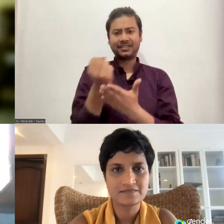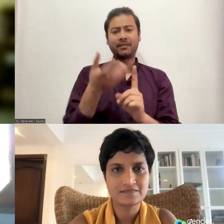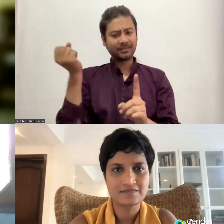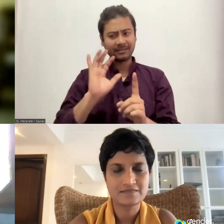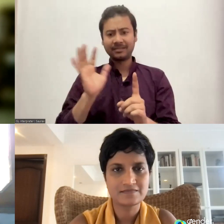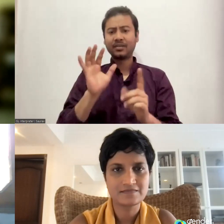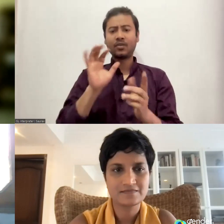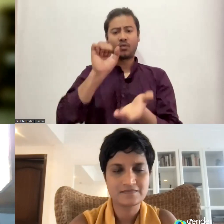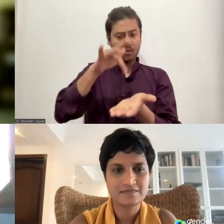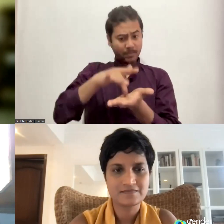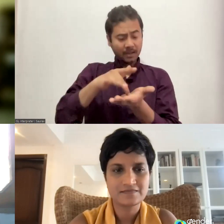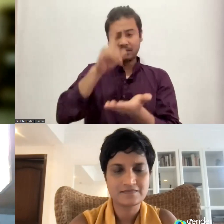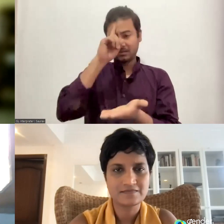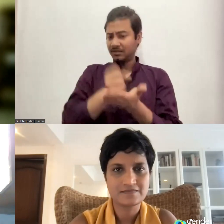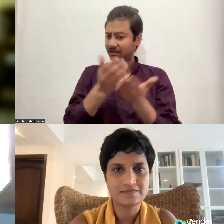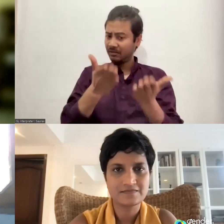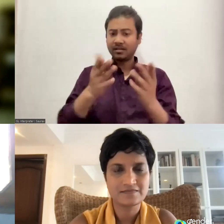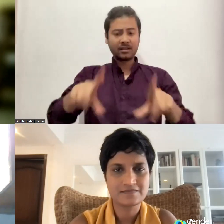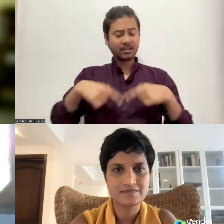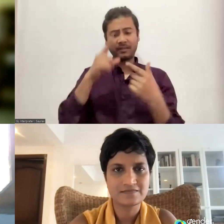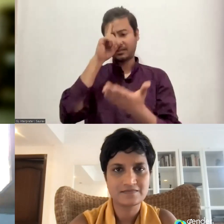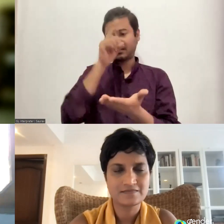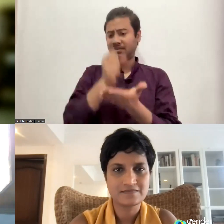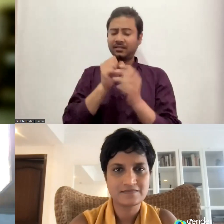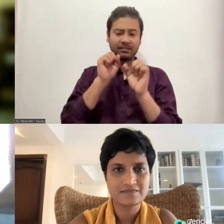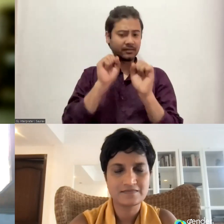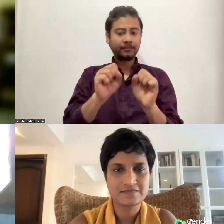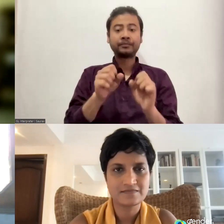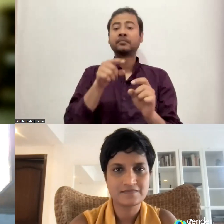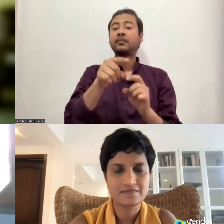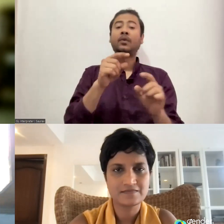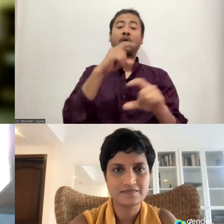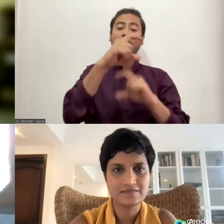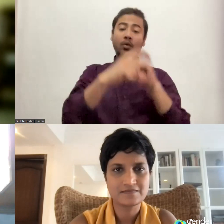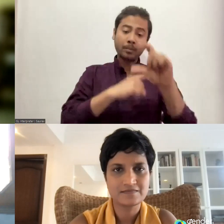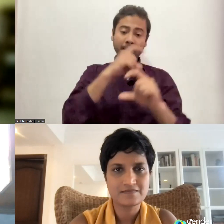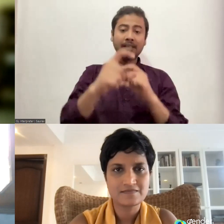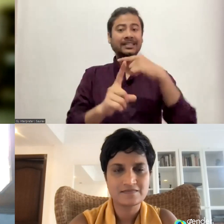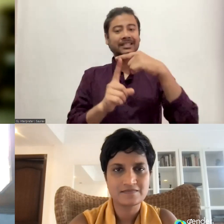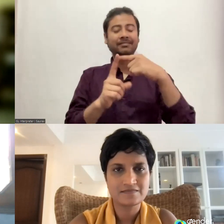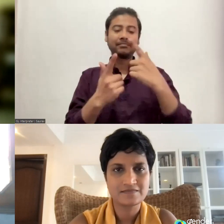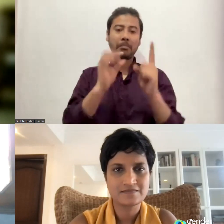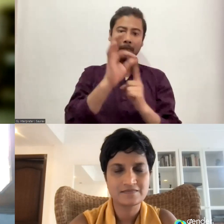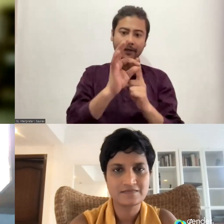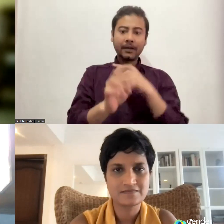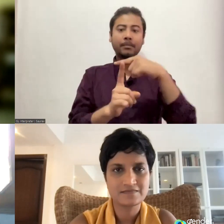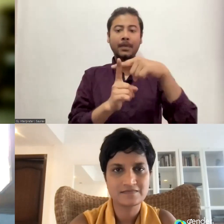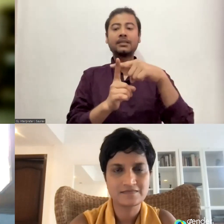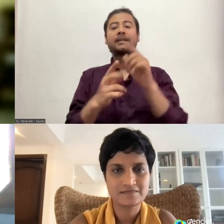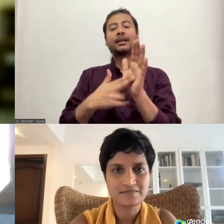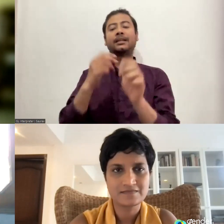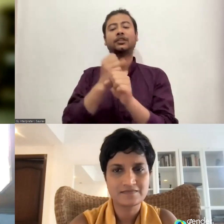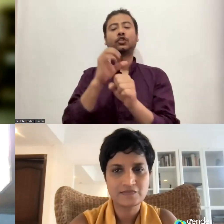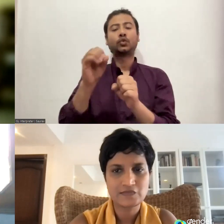work spans multiple countries in both the commercial and not-for-profit sectors. We also have with us Sudarsana Kundu.